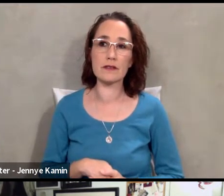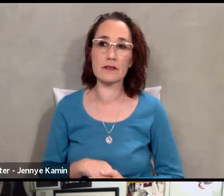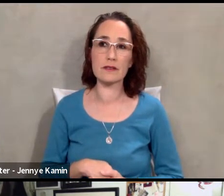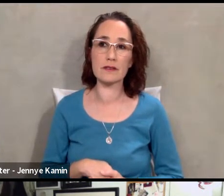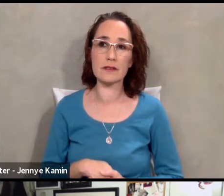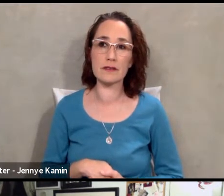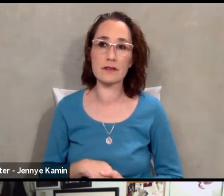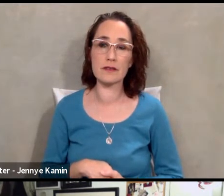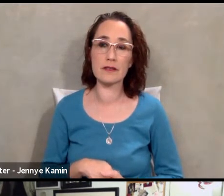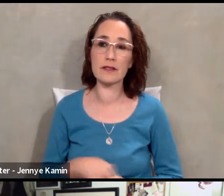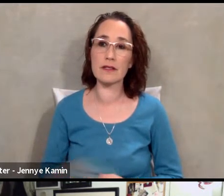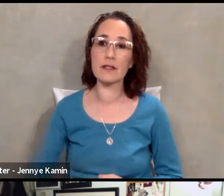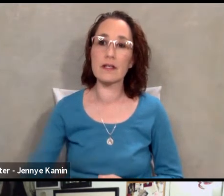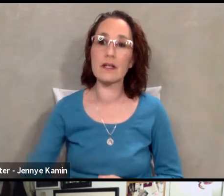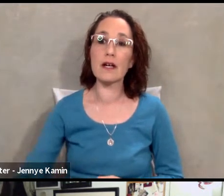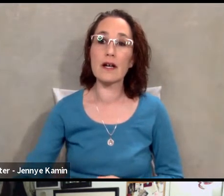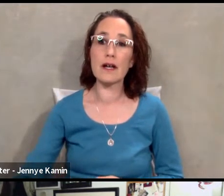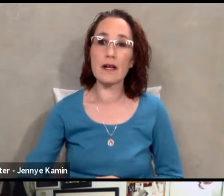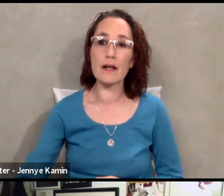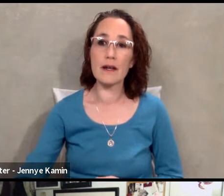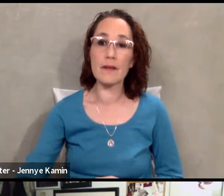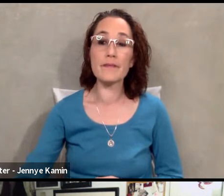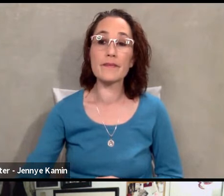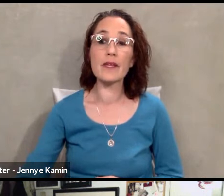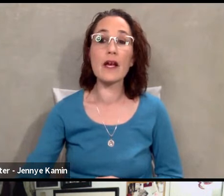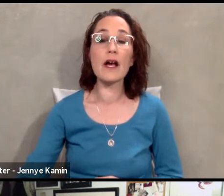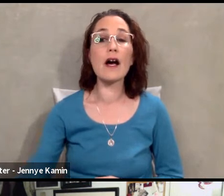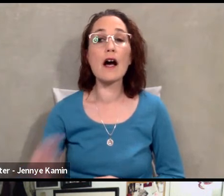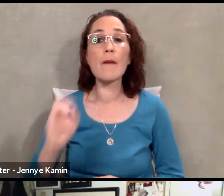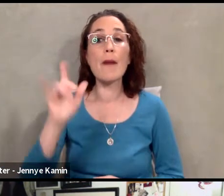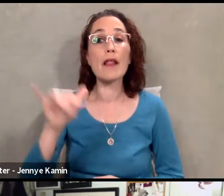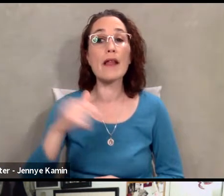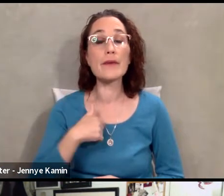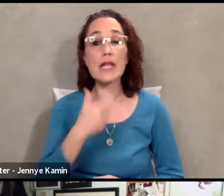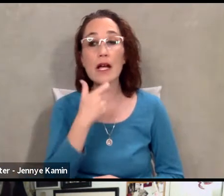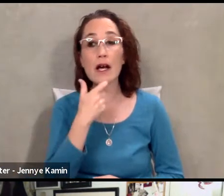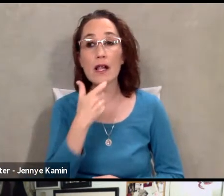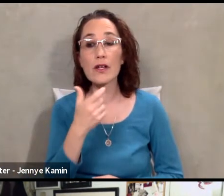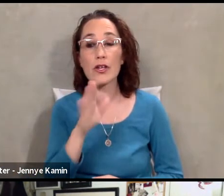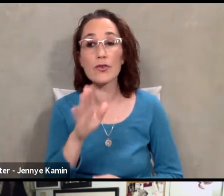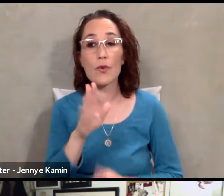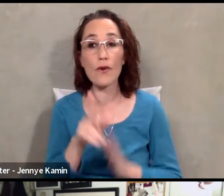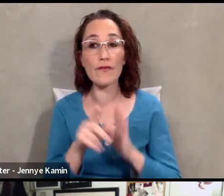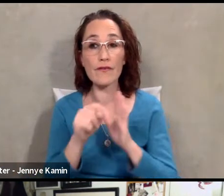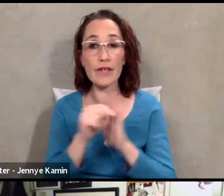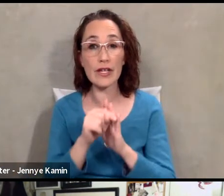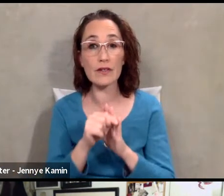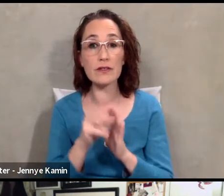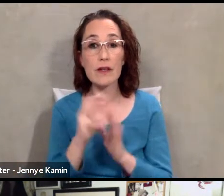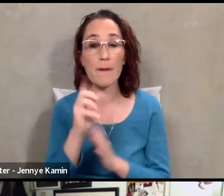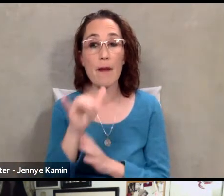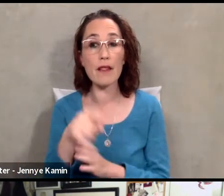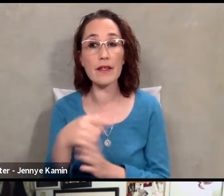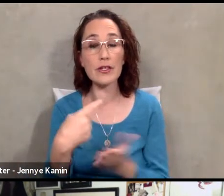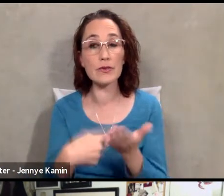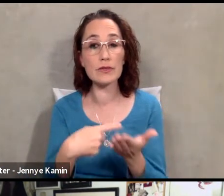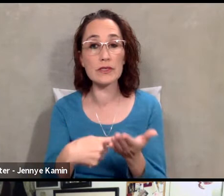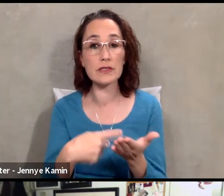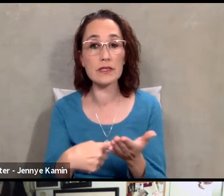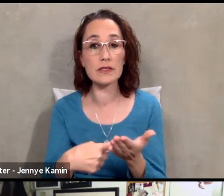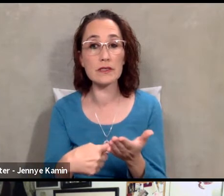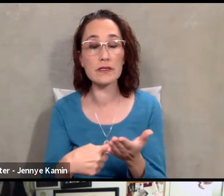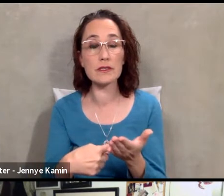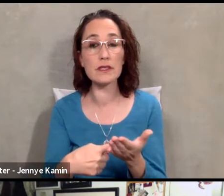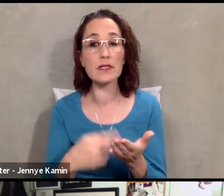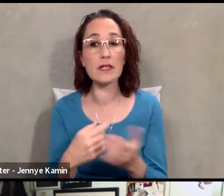you know, Molly, I was looking at your videos, and I know that you had talked about when